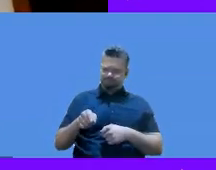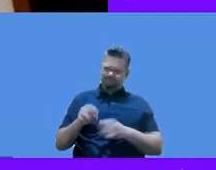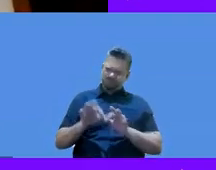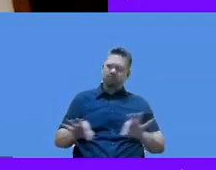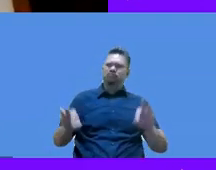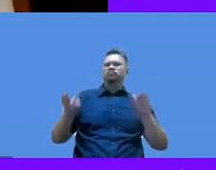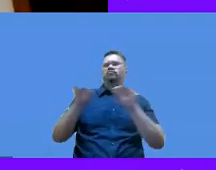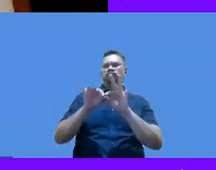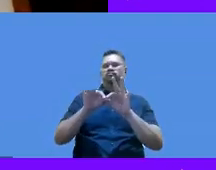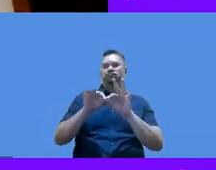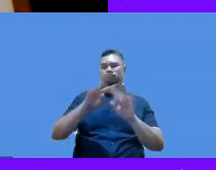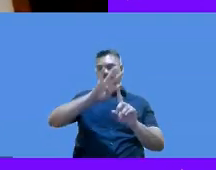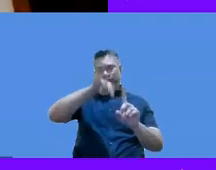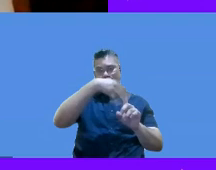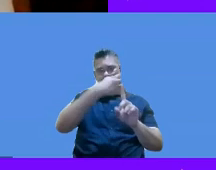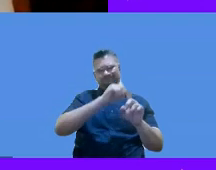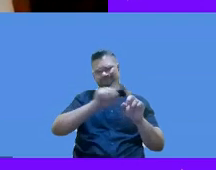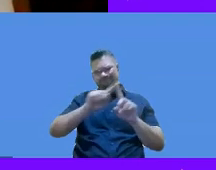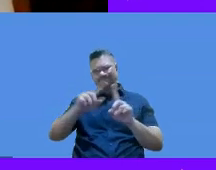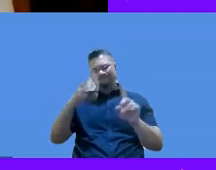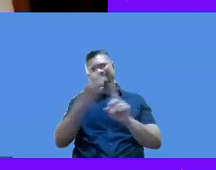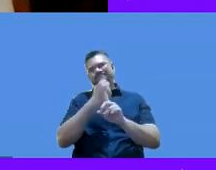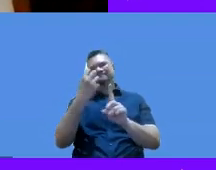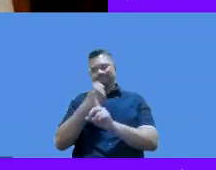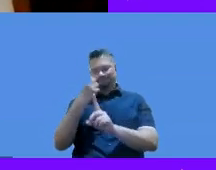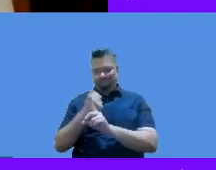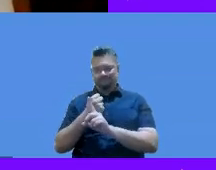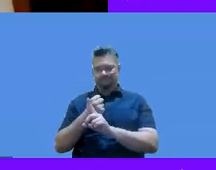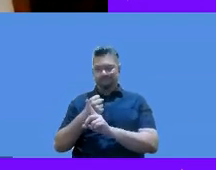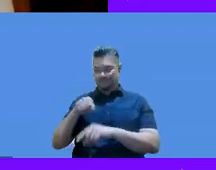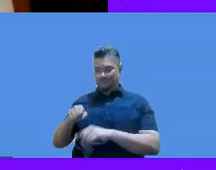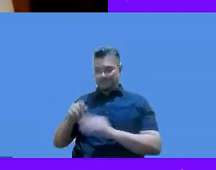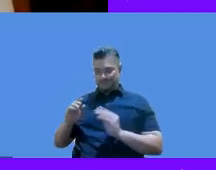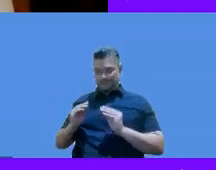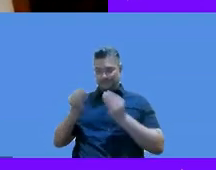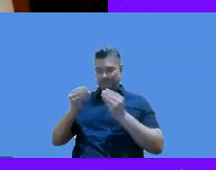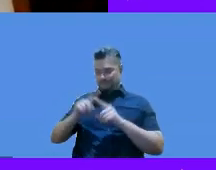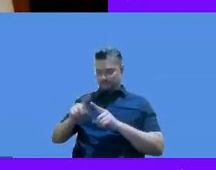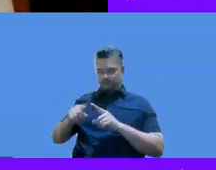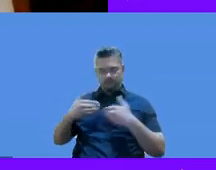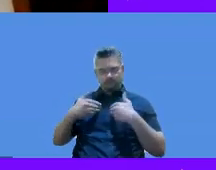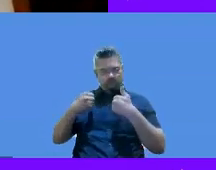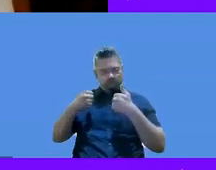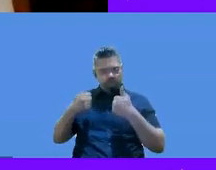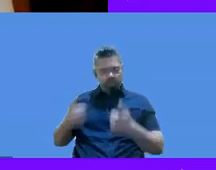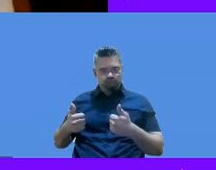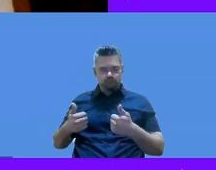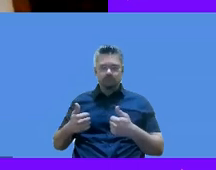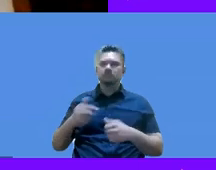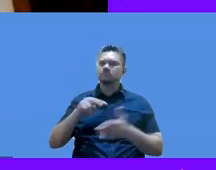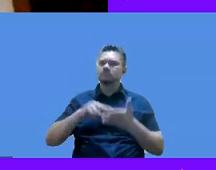First, investing in adolescent well-being can have a positive impact on the health outcomes, particularly with regards to maternal and child